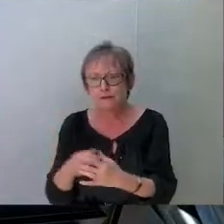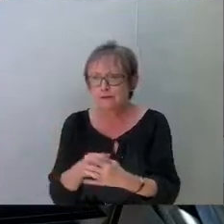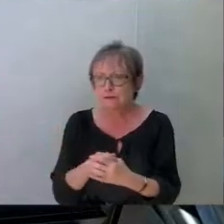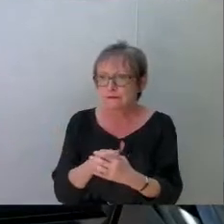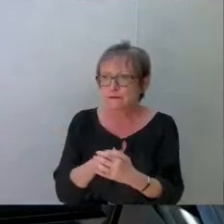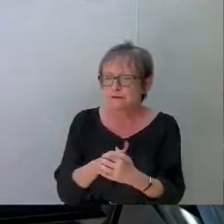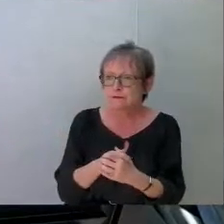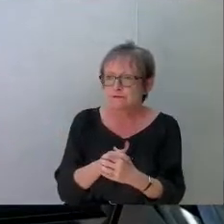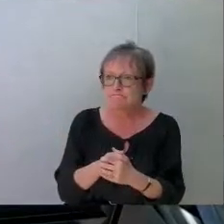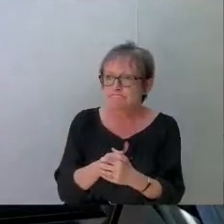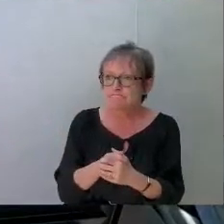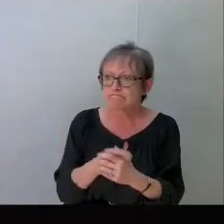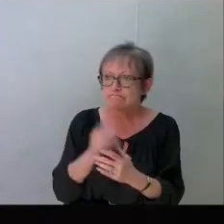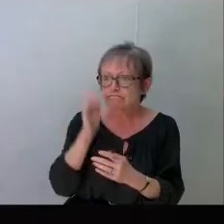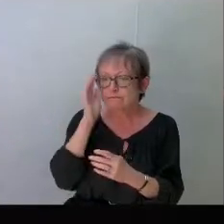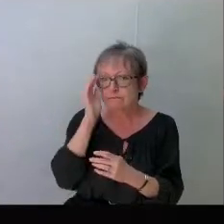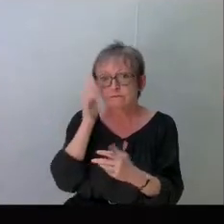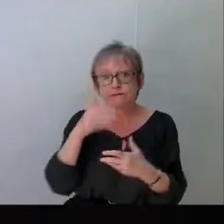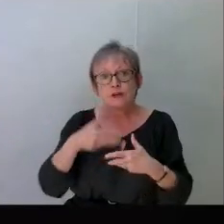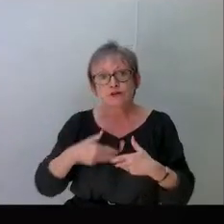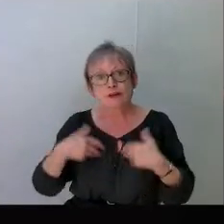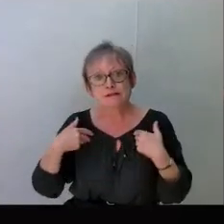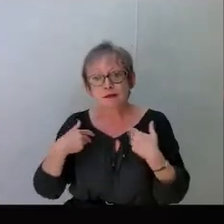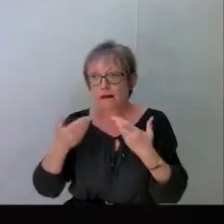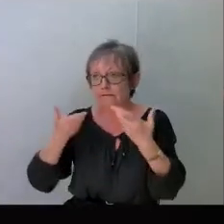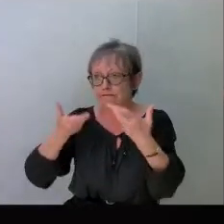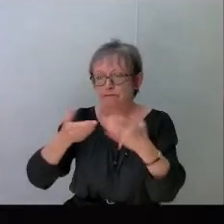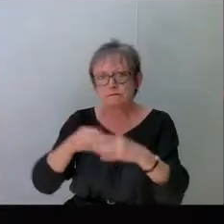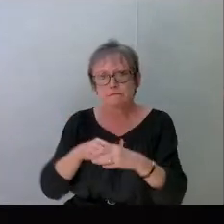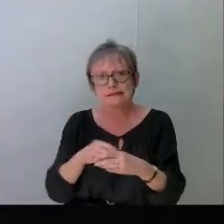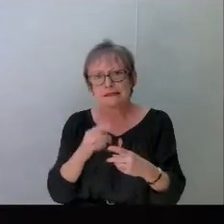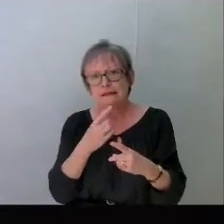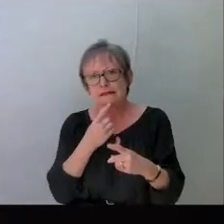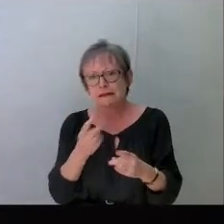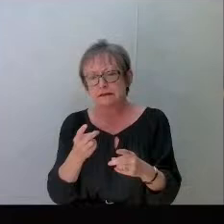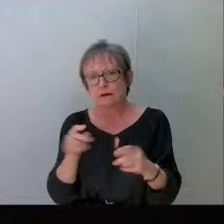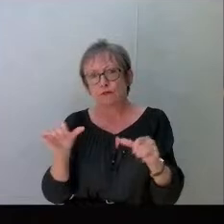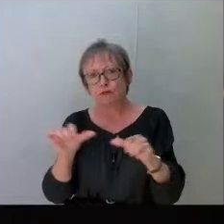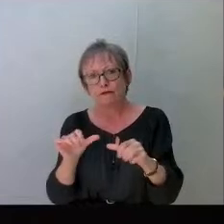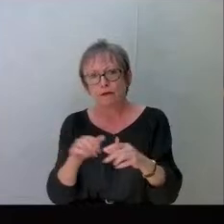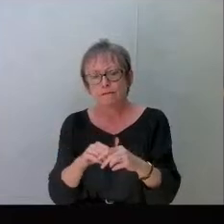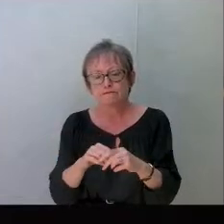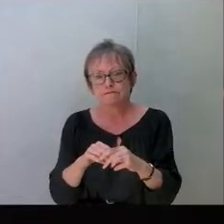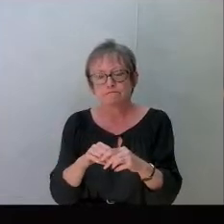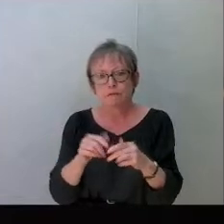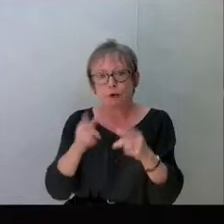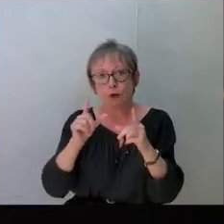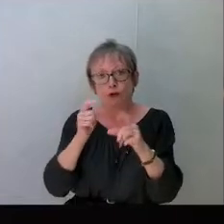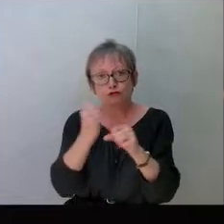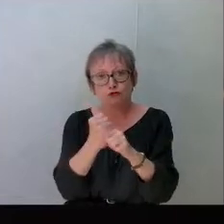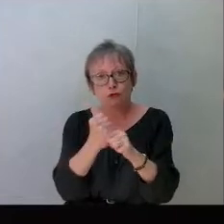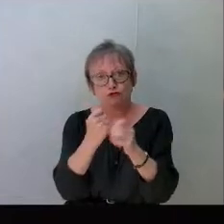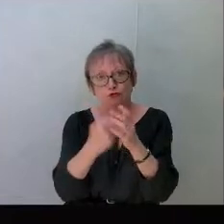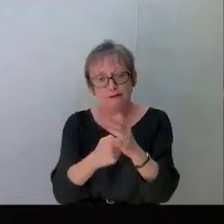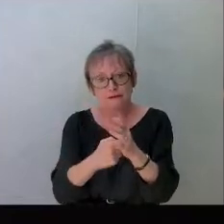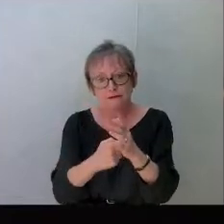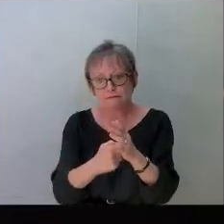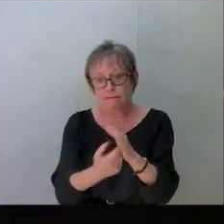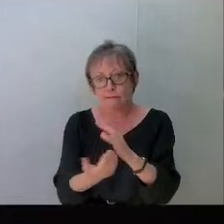I want to turn a little bit to our Chancellor. I mentioned a little bit about Lord George Robertson